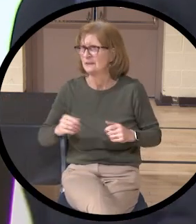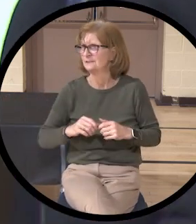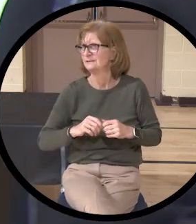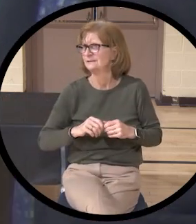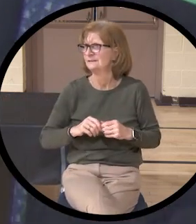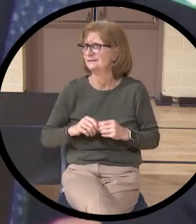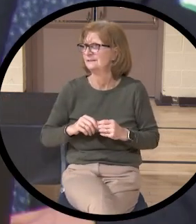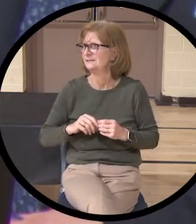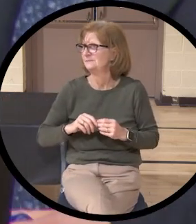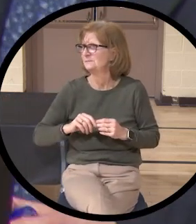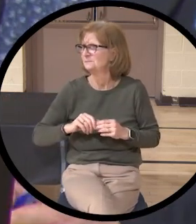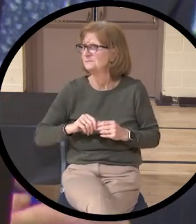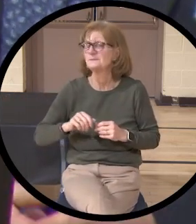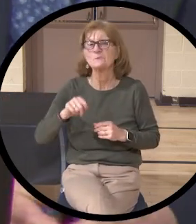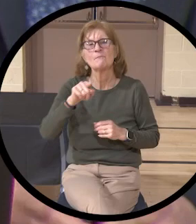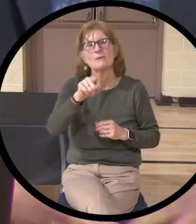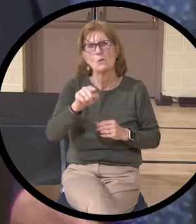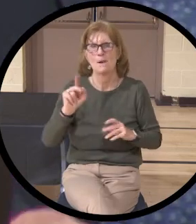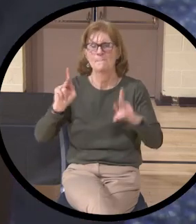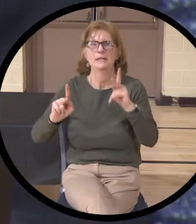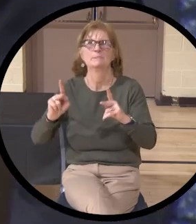Right towards insurance.